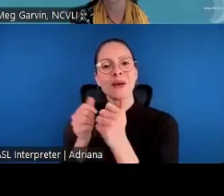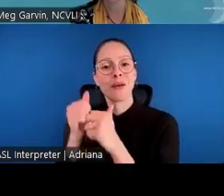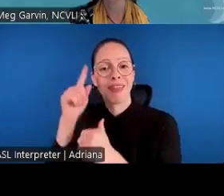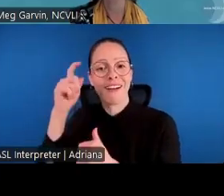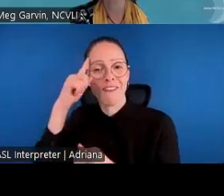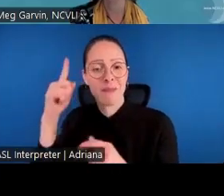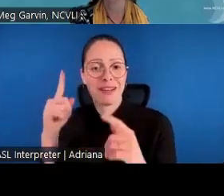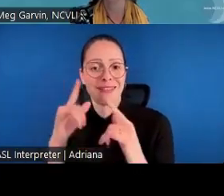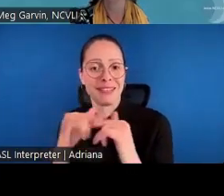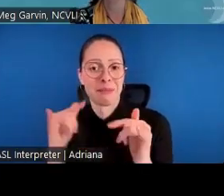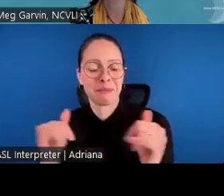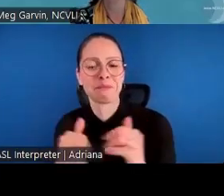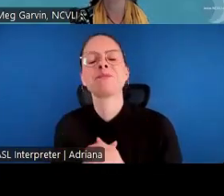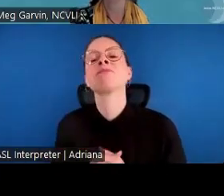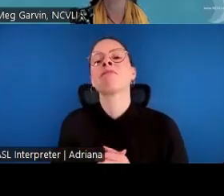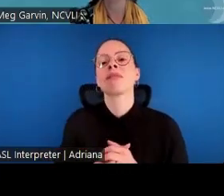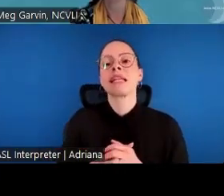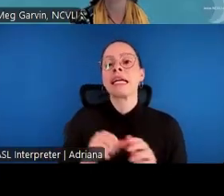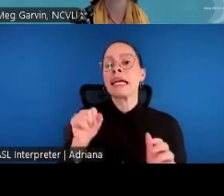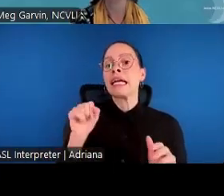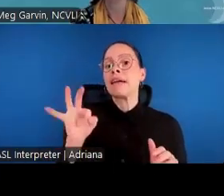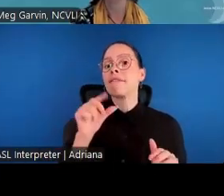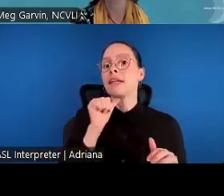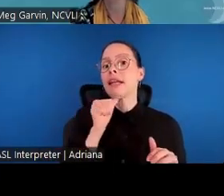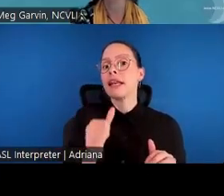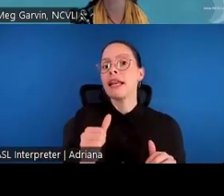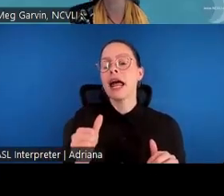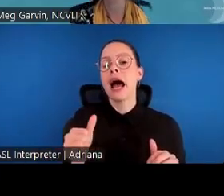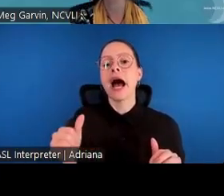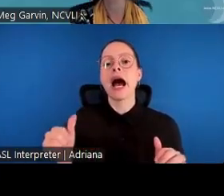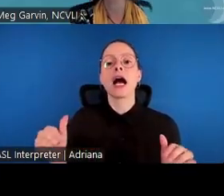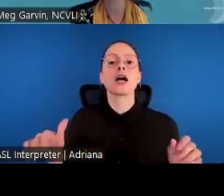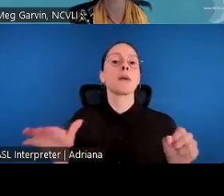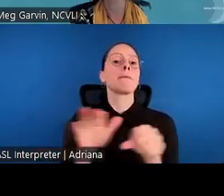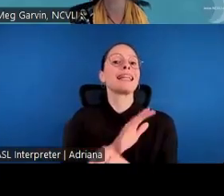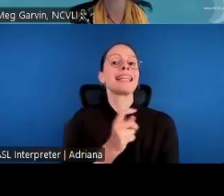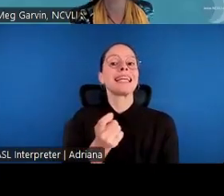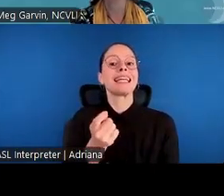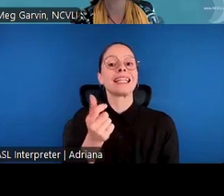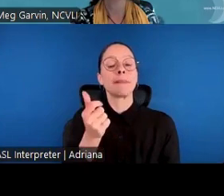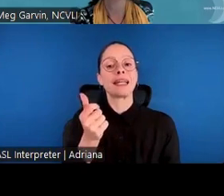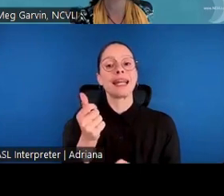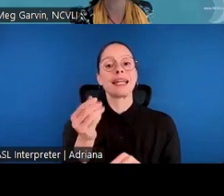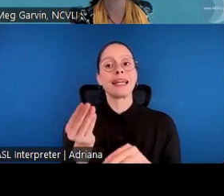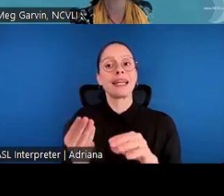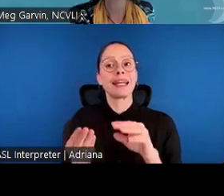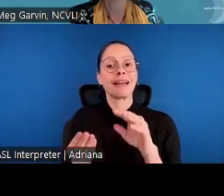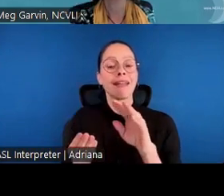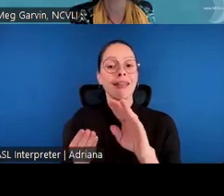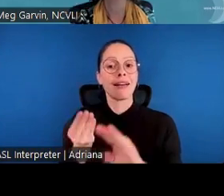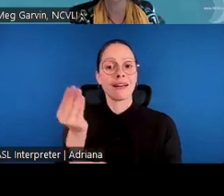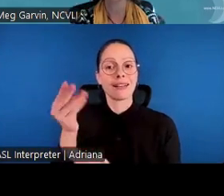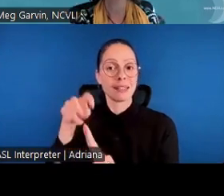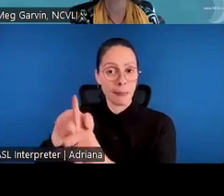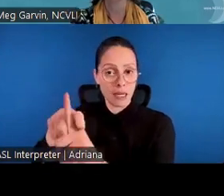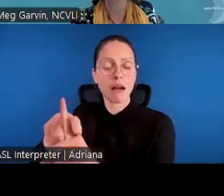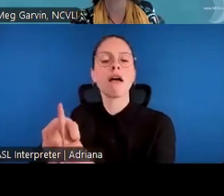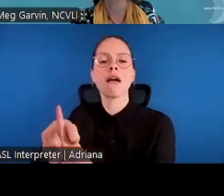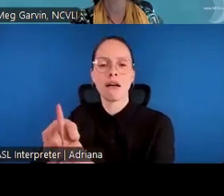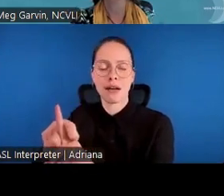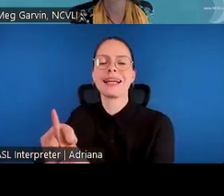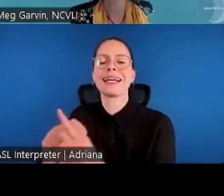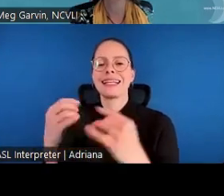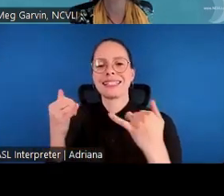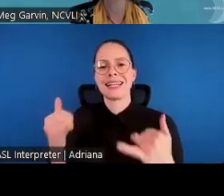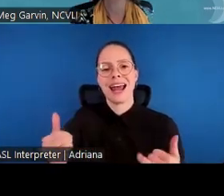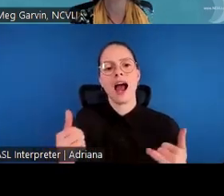And if it's not completely eliminating the subpoena, it's potentially narrowing its scope, right? So there's opportunities there